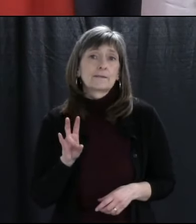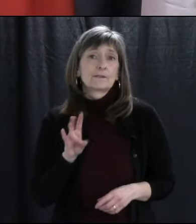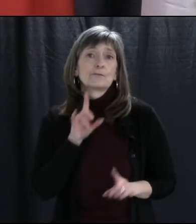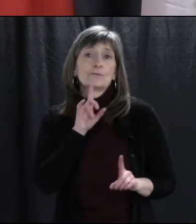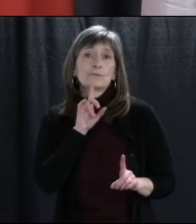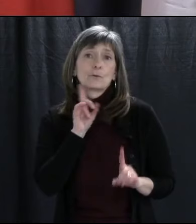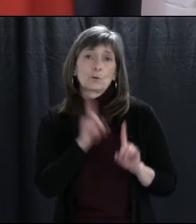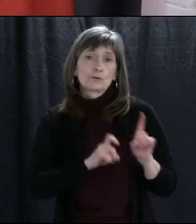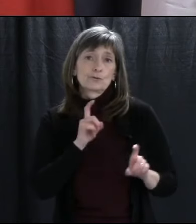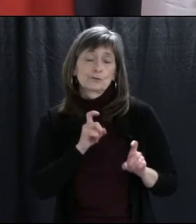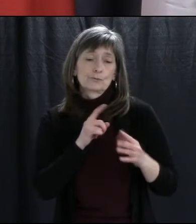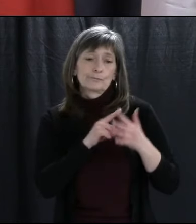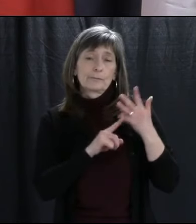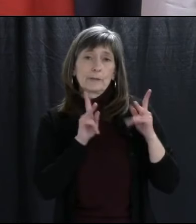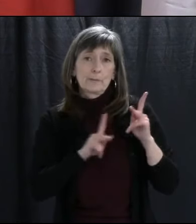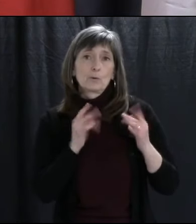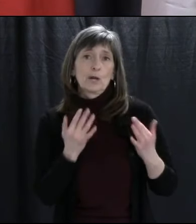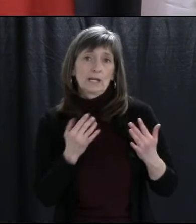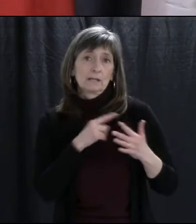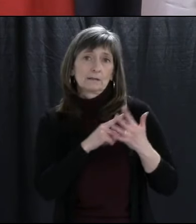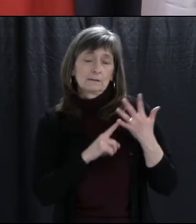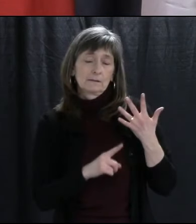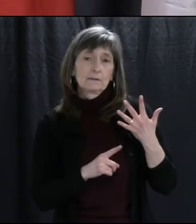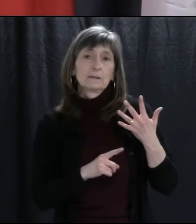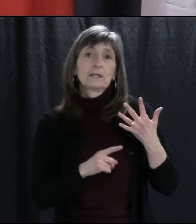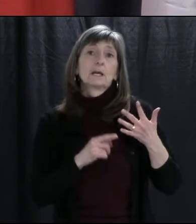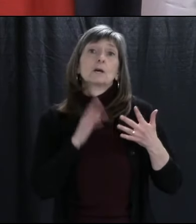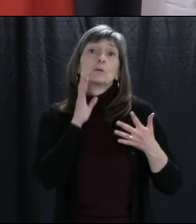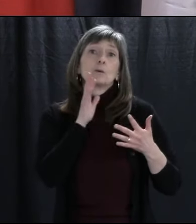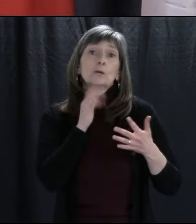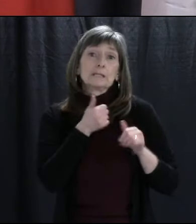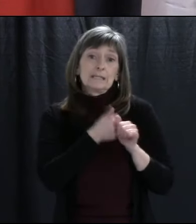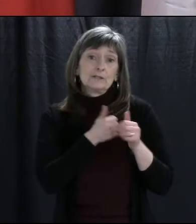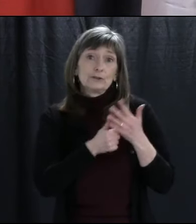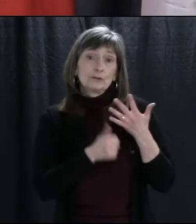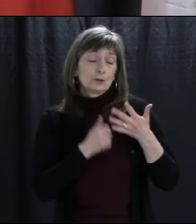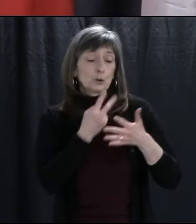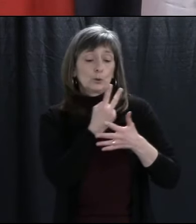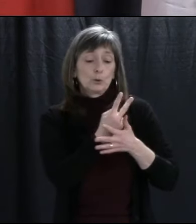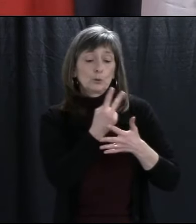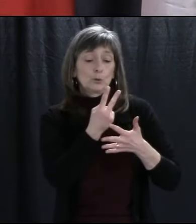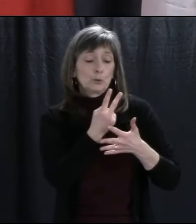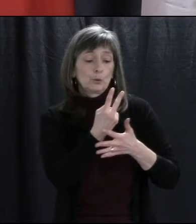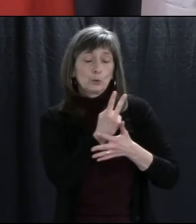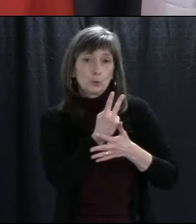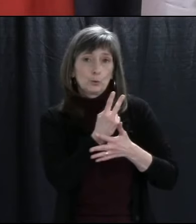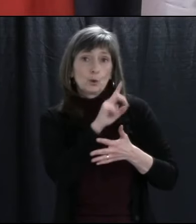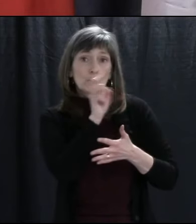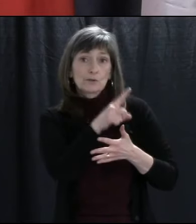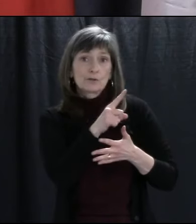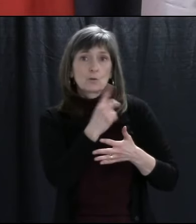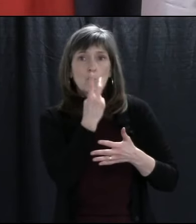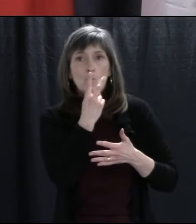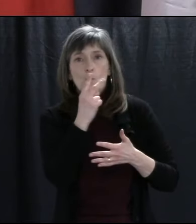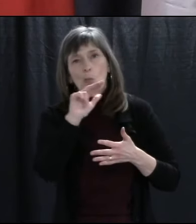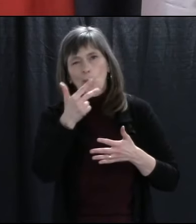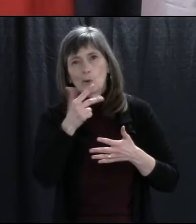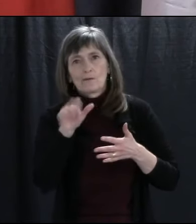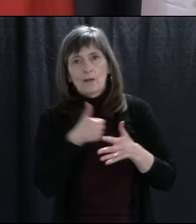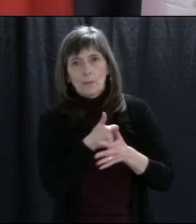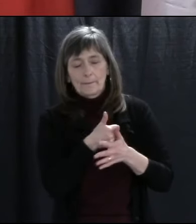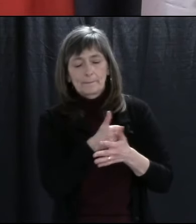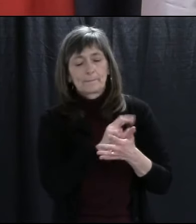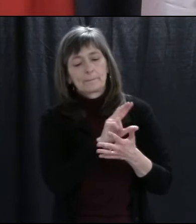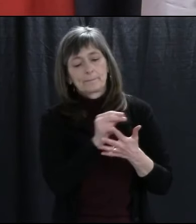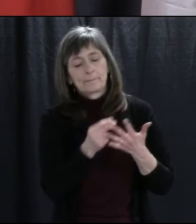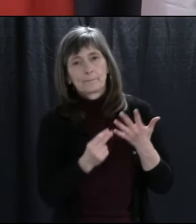call. In the essence of time, each reporter will be given the opportunity to ask 2 questions and 1 follow-up. We will run through the telephone